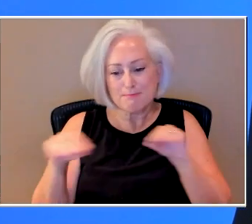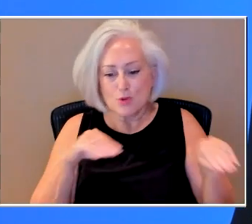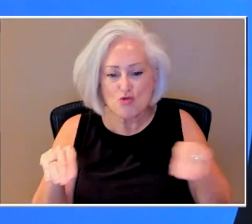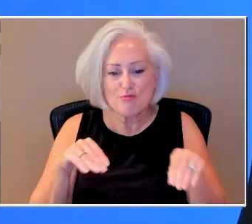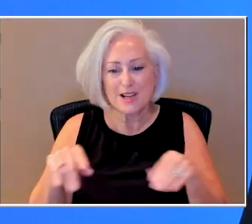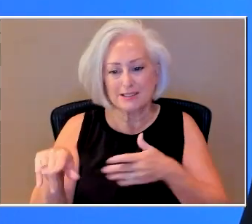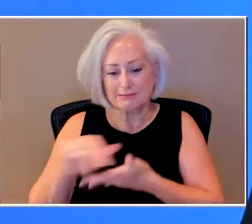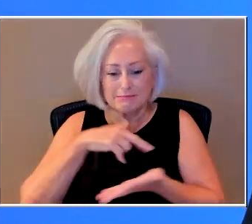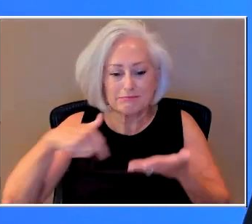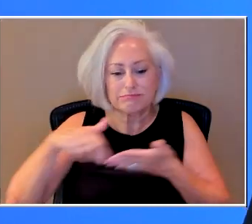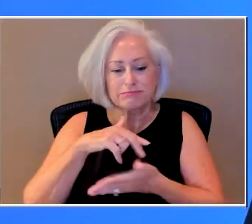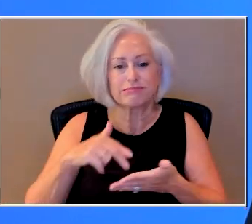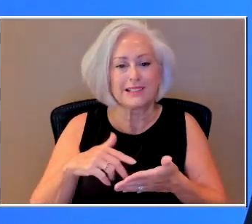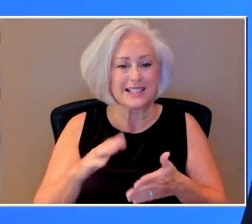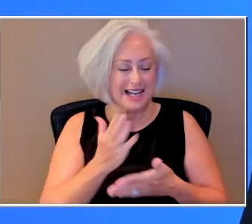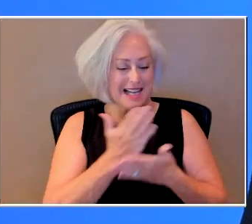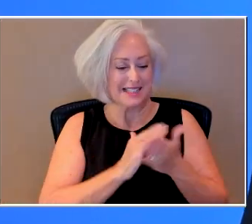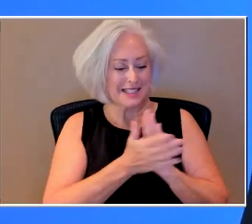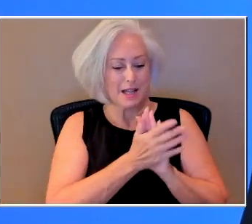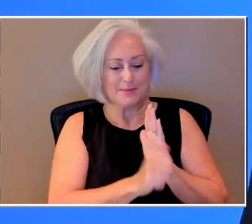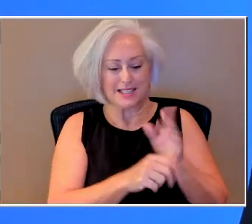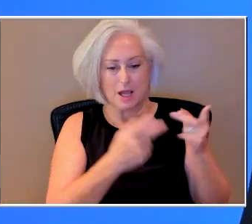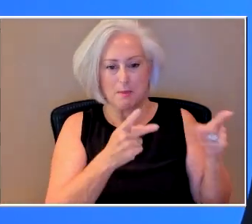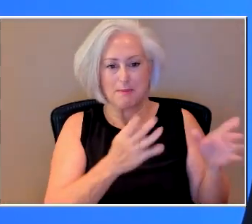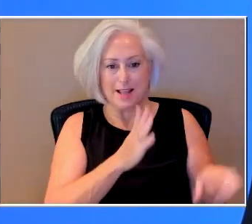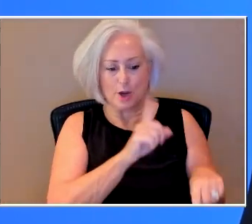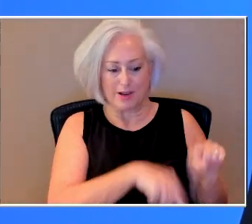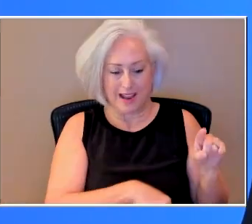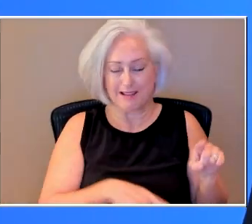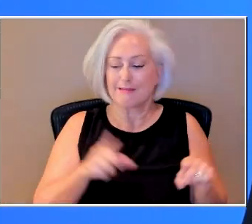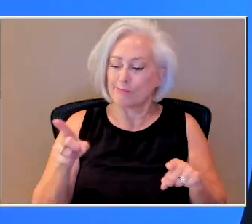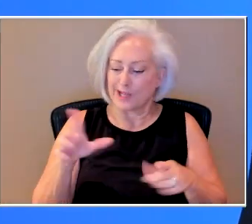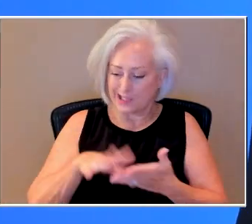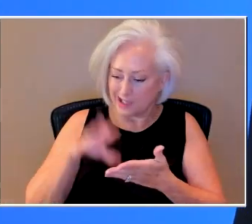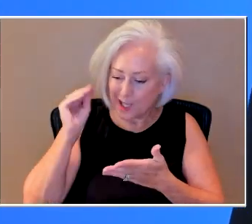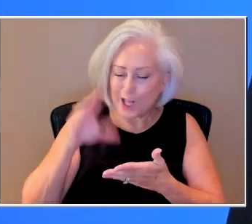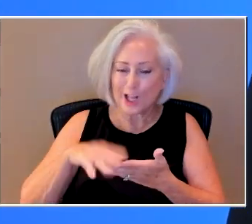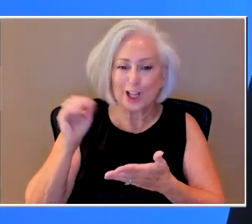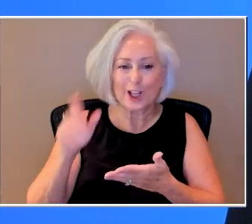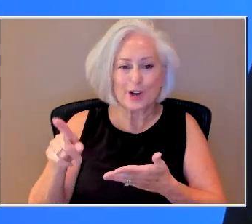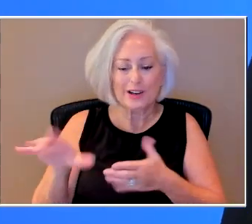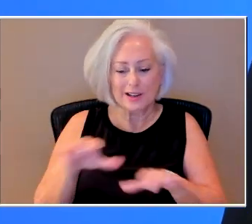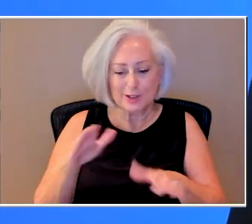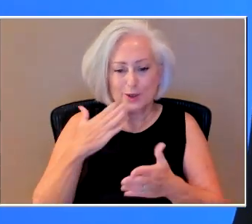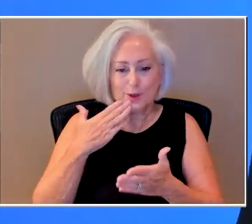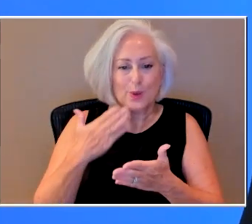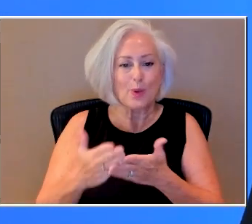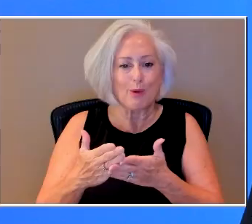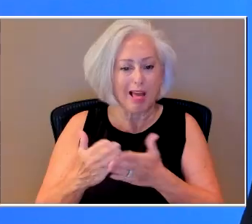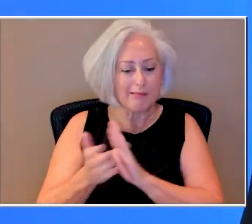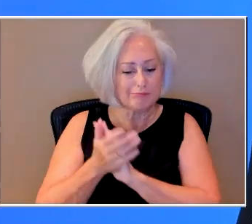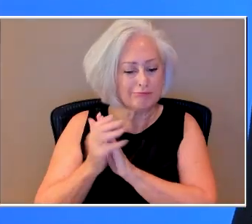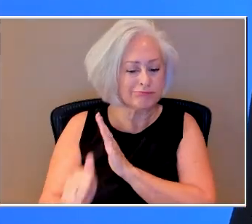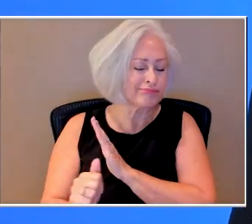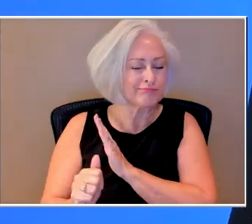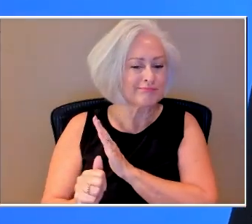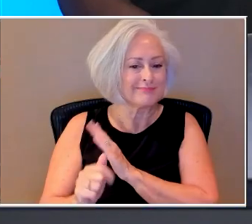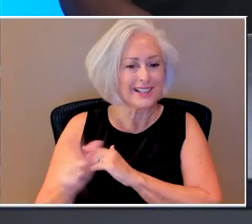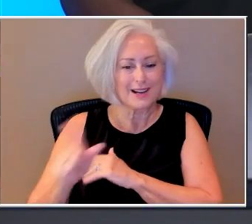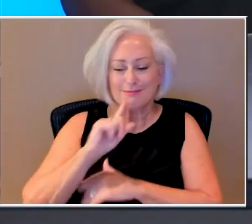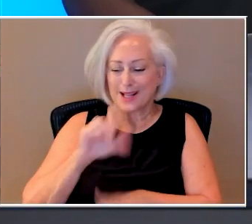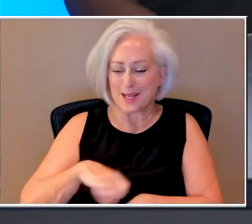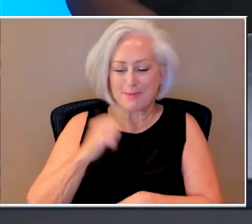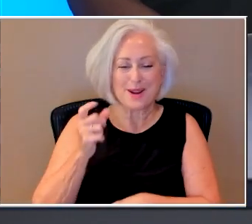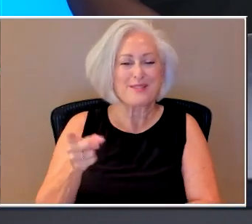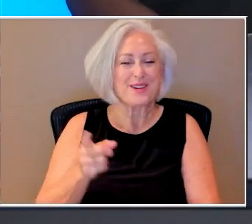some of my skill players struggle with, and he's learned how to do them and do them well and do them efficiently. So I'm really proud of how far he's come. Yeah, you got to how